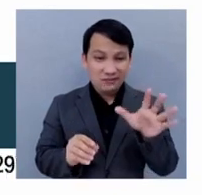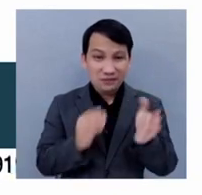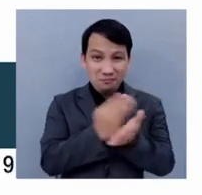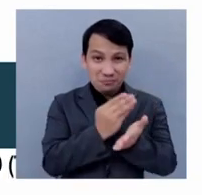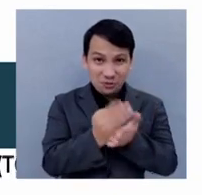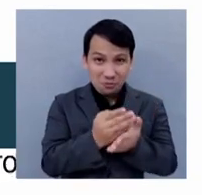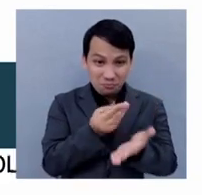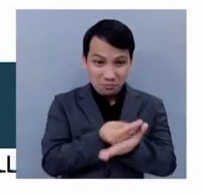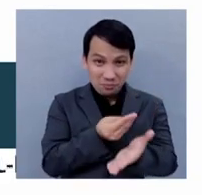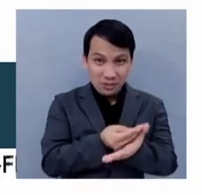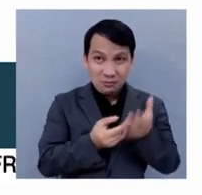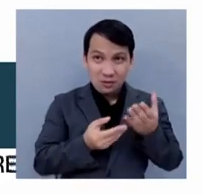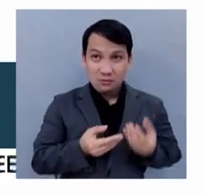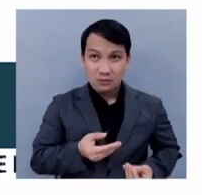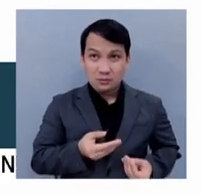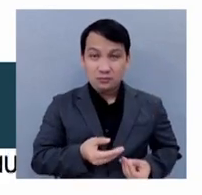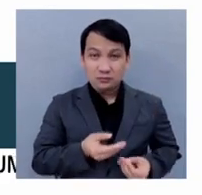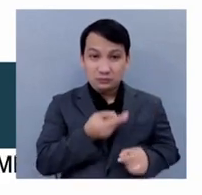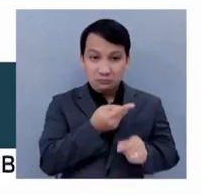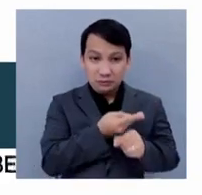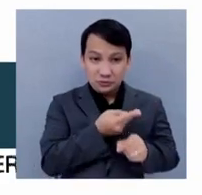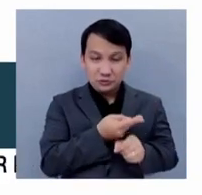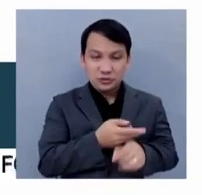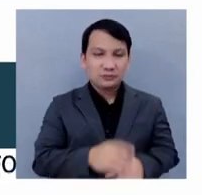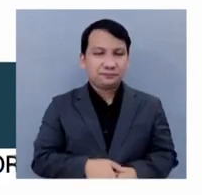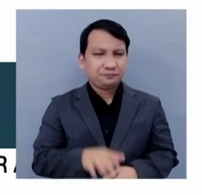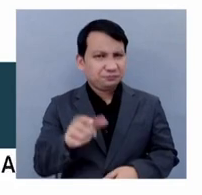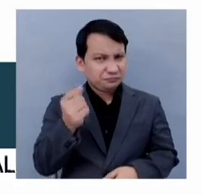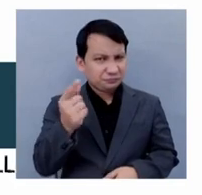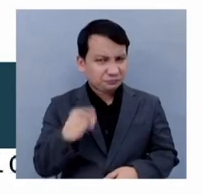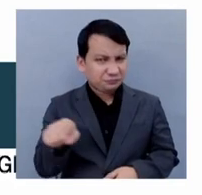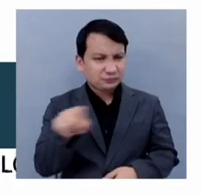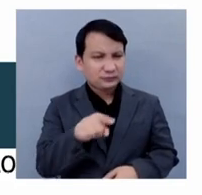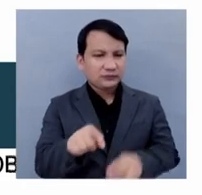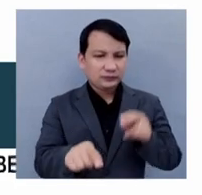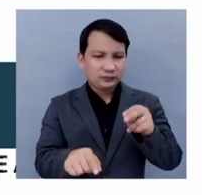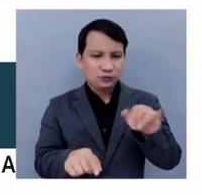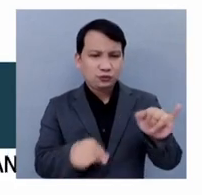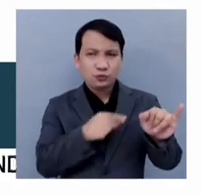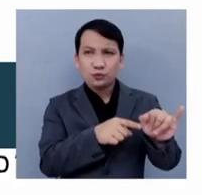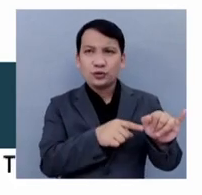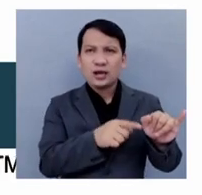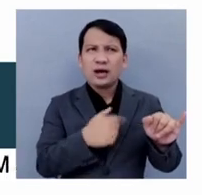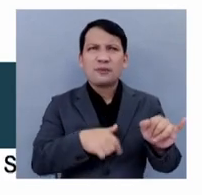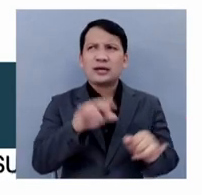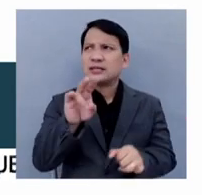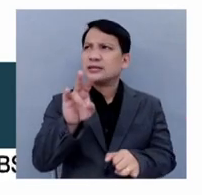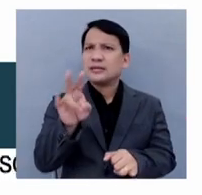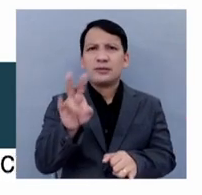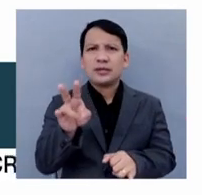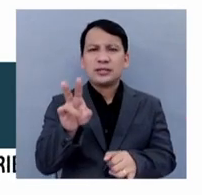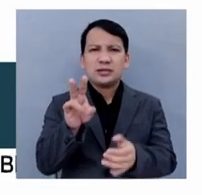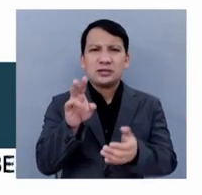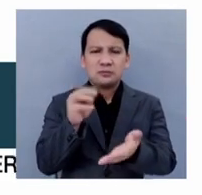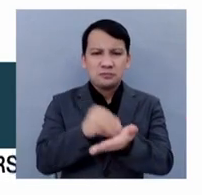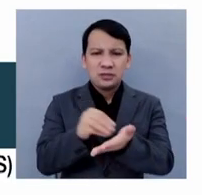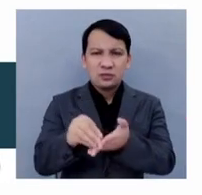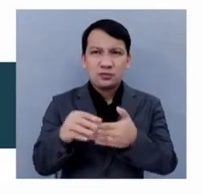far as the local cases are concerned. I understand that in New York, there's about $70 million